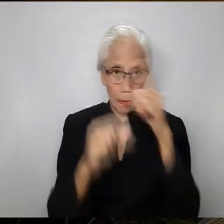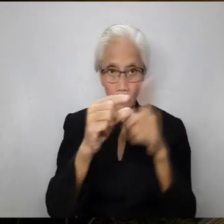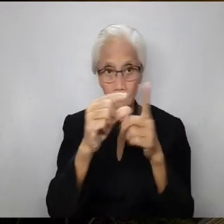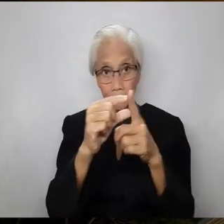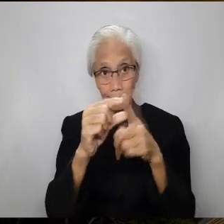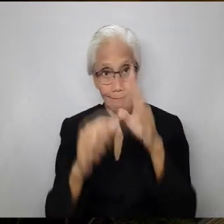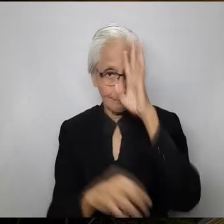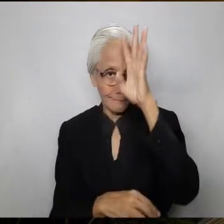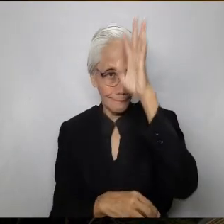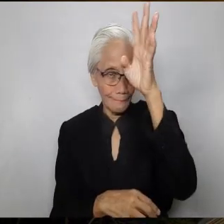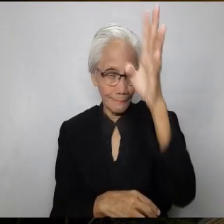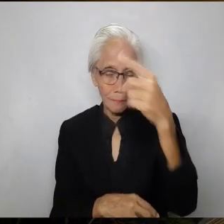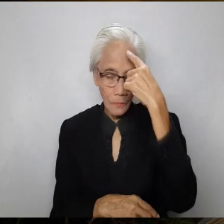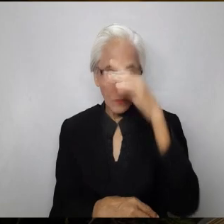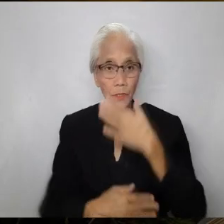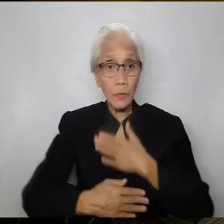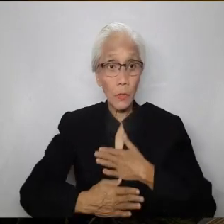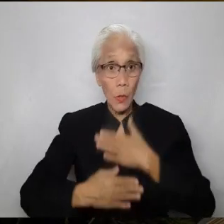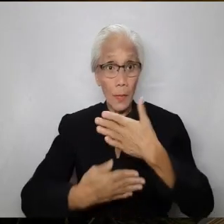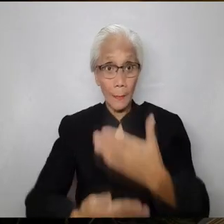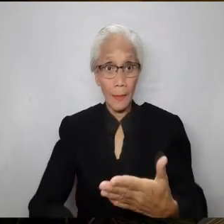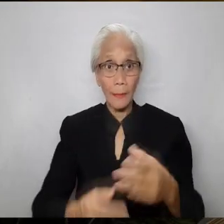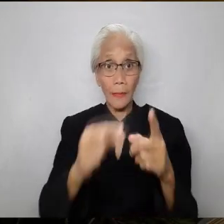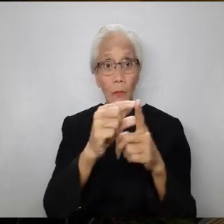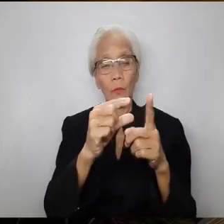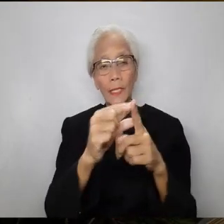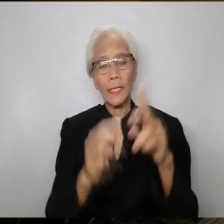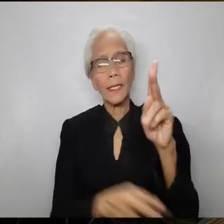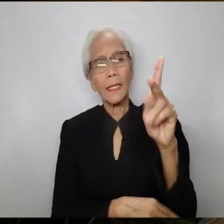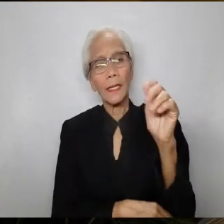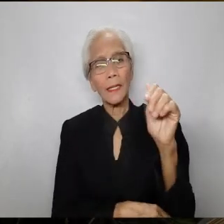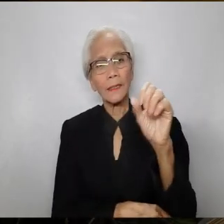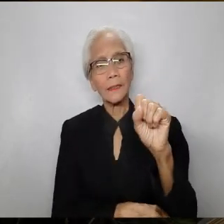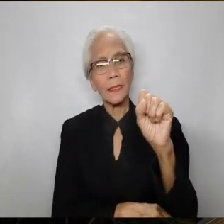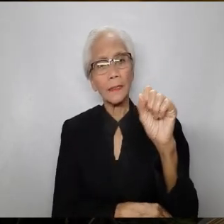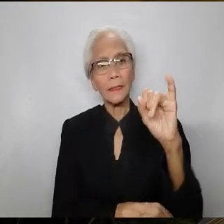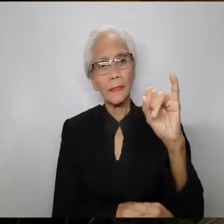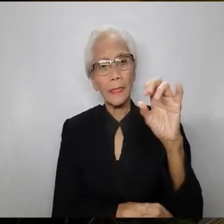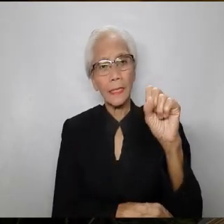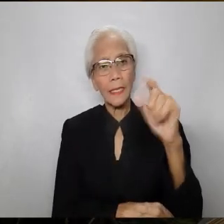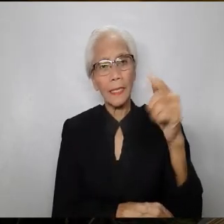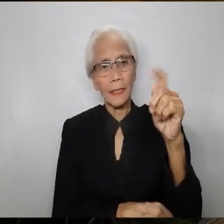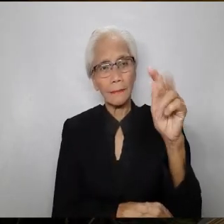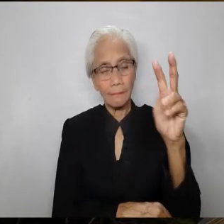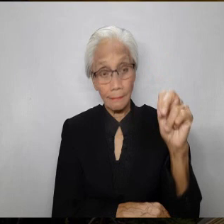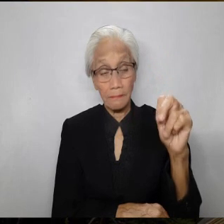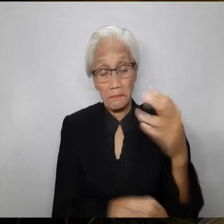a Tagalog word I made up for commitment. The word is